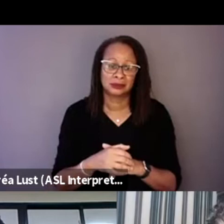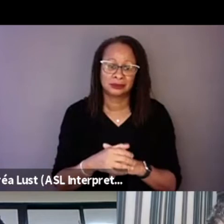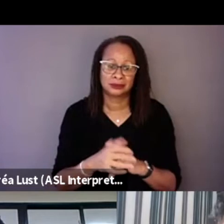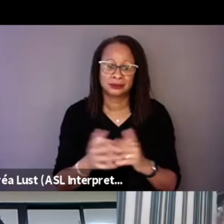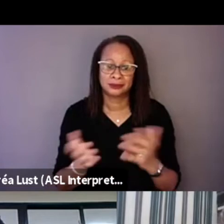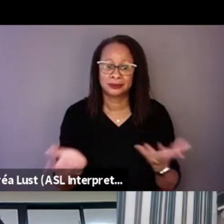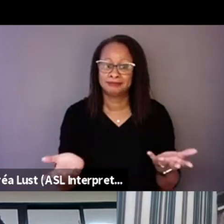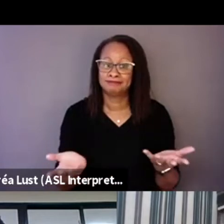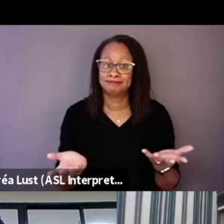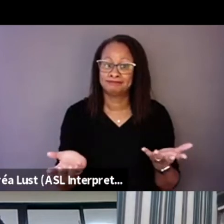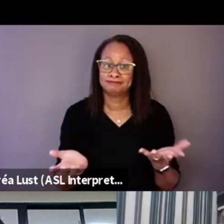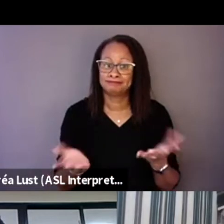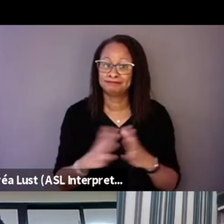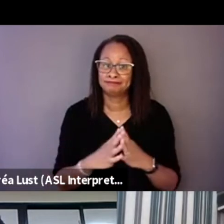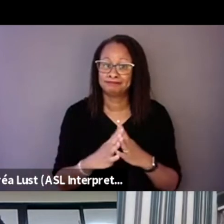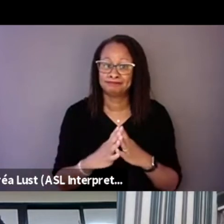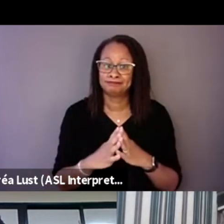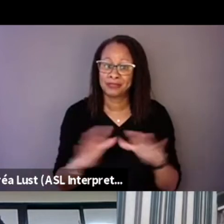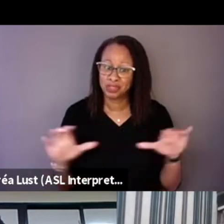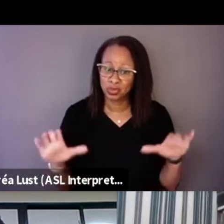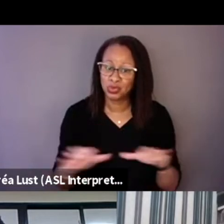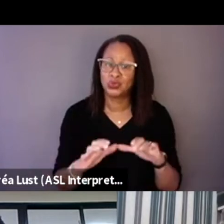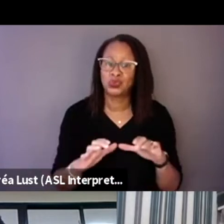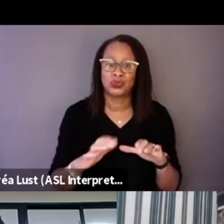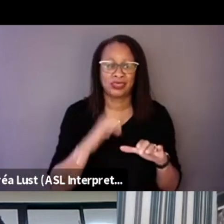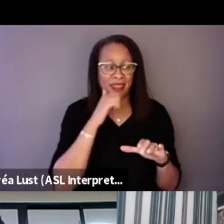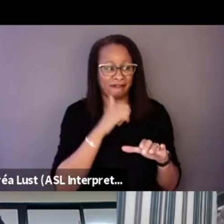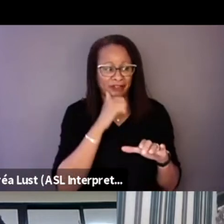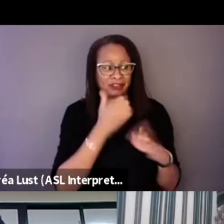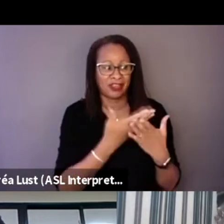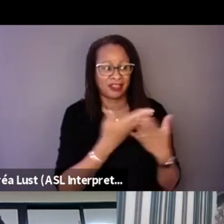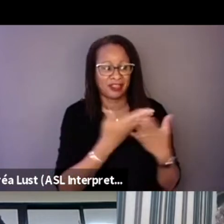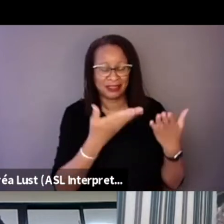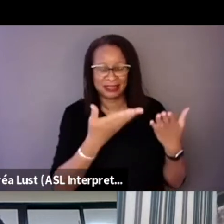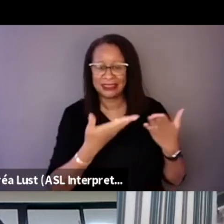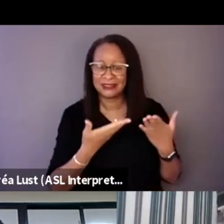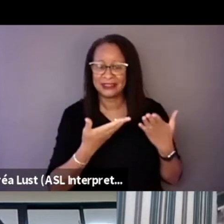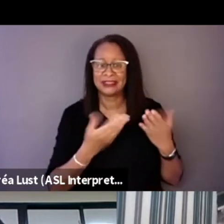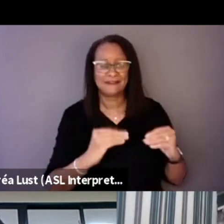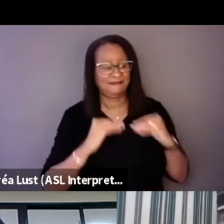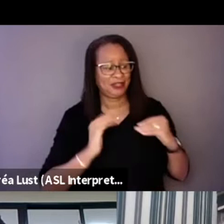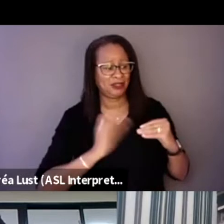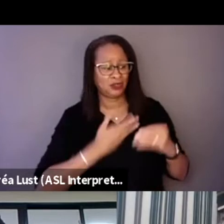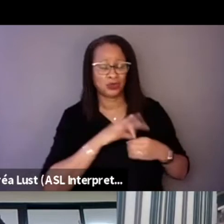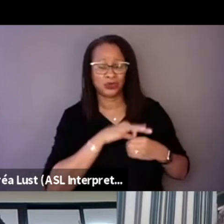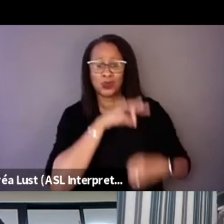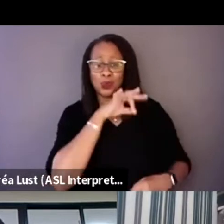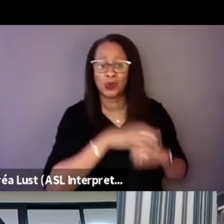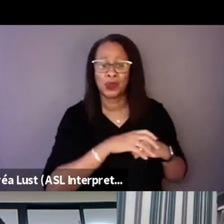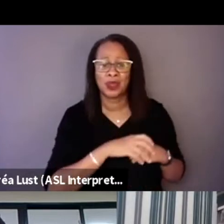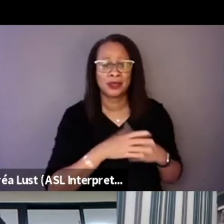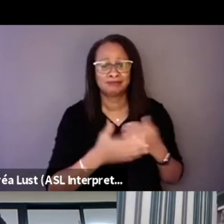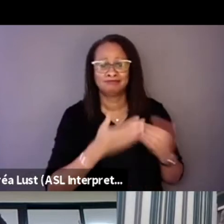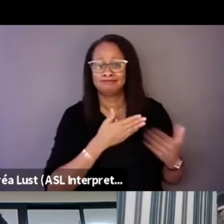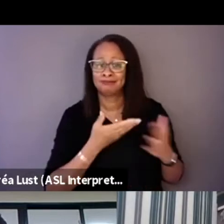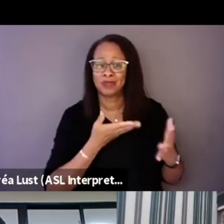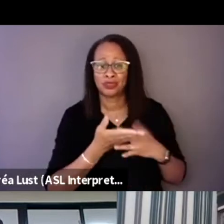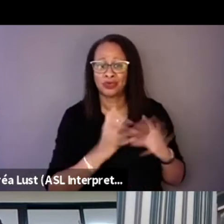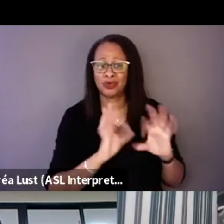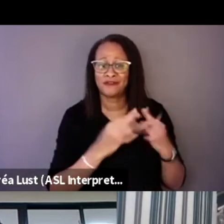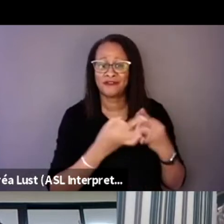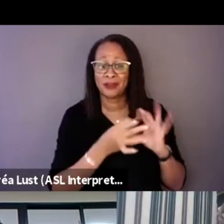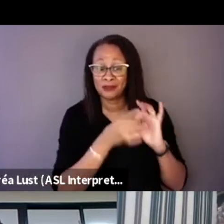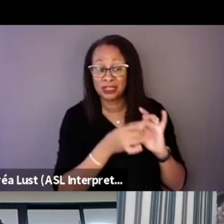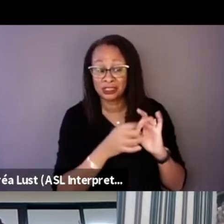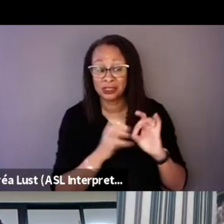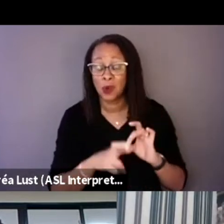to do the day-to-day that gives us nourishment, whether it's through our family relationships or taking care